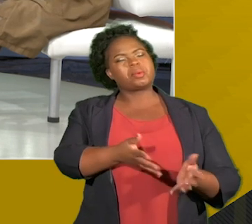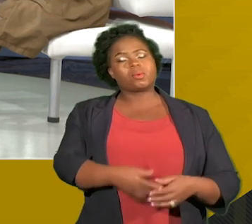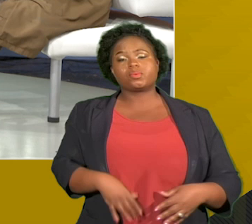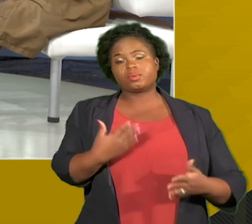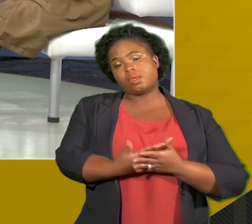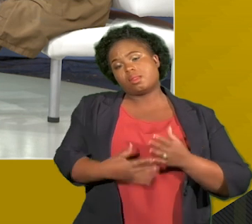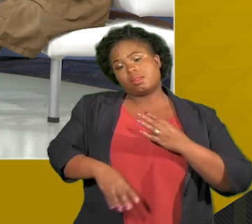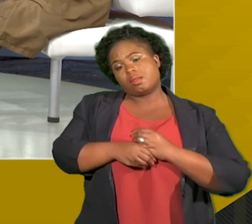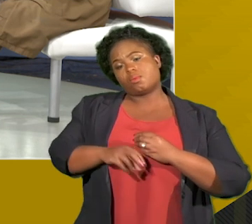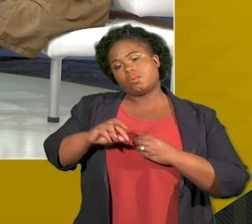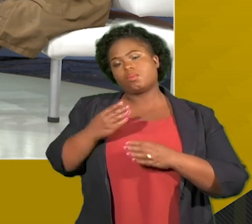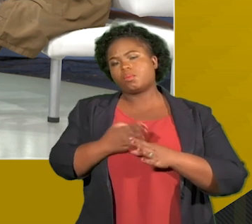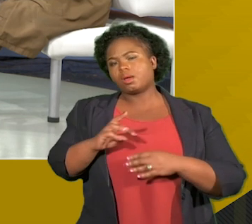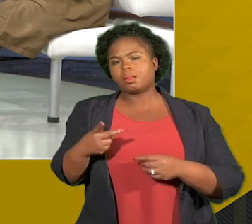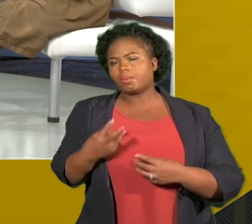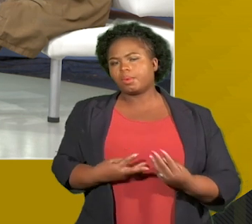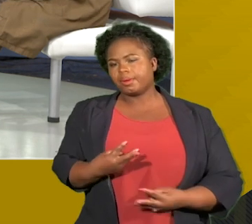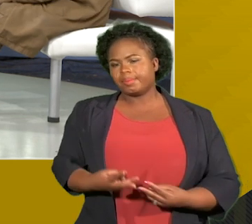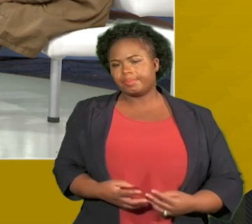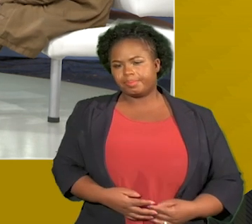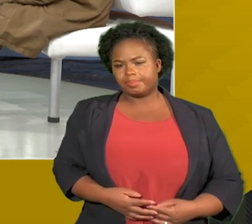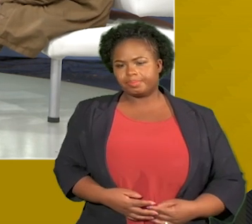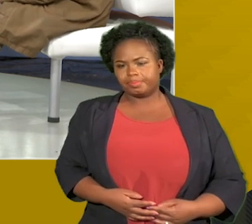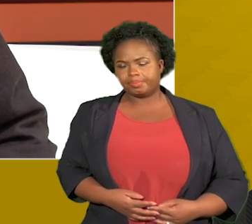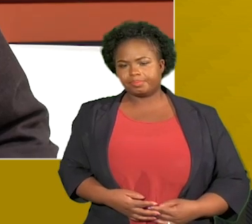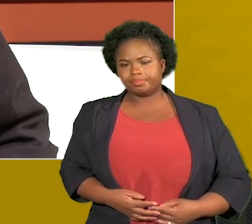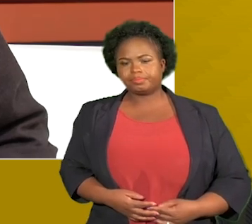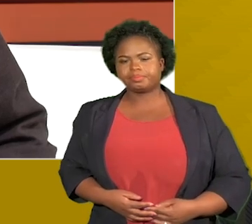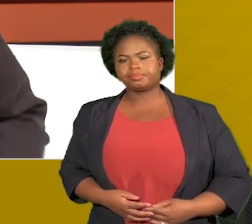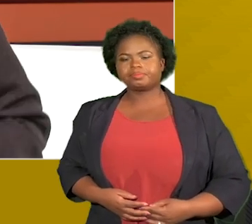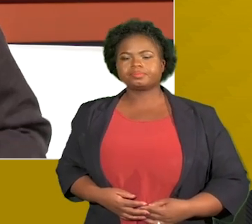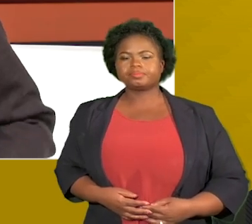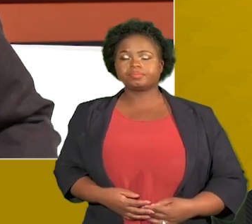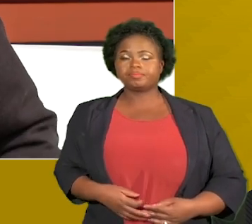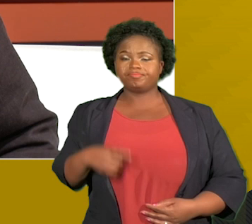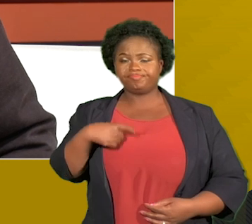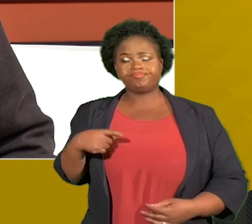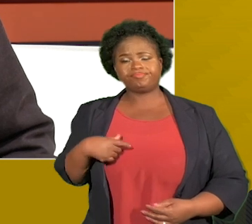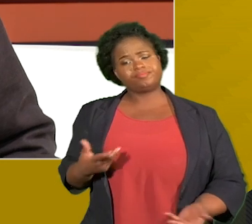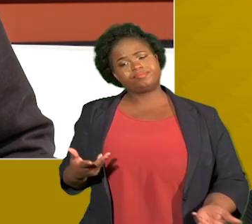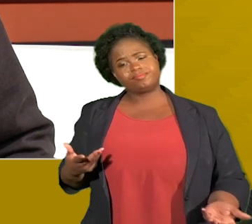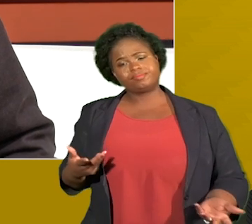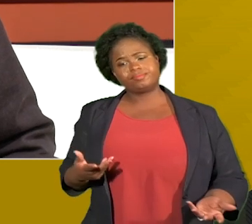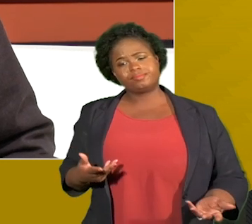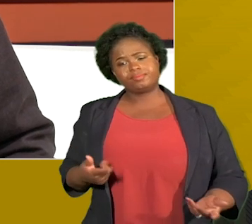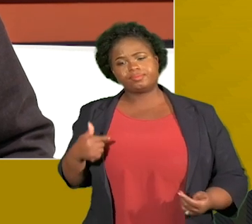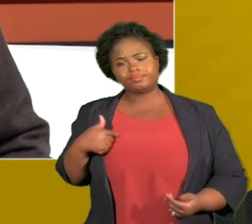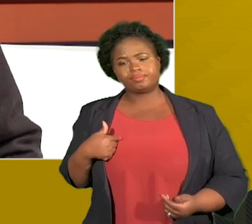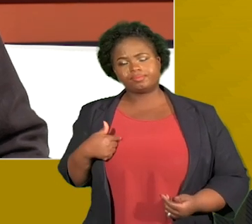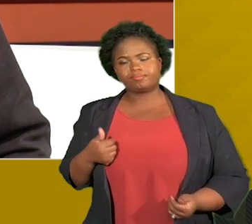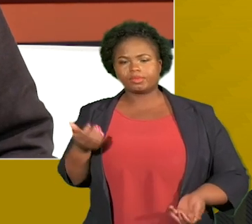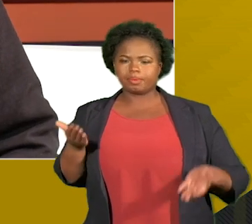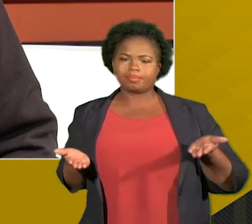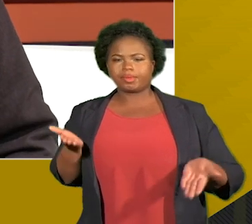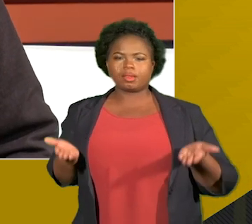you can have another extra form of income? I mean, yeah, I guess the way I personally would balance it and the way the collective sort of balances